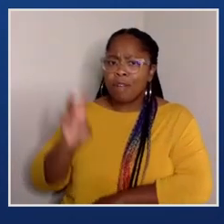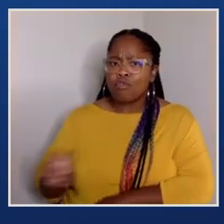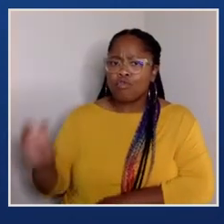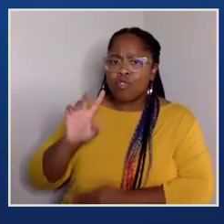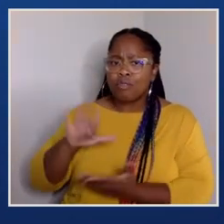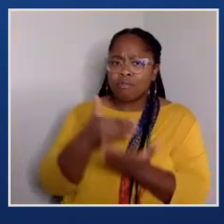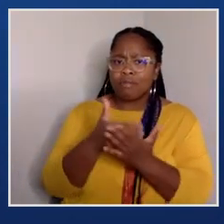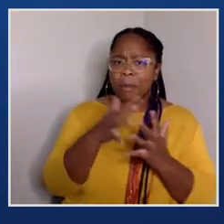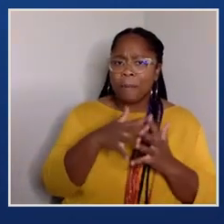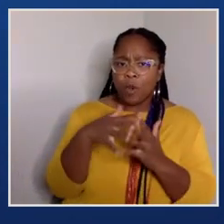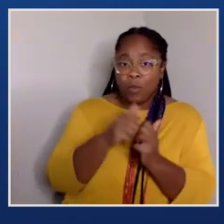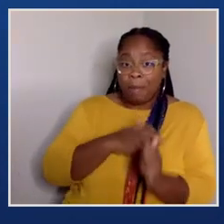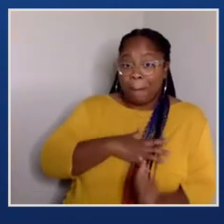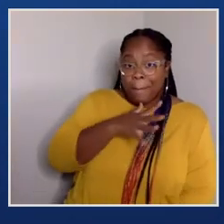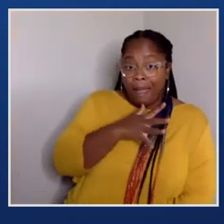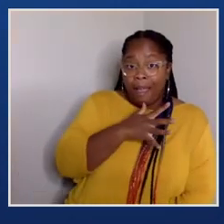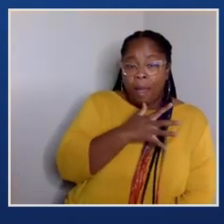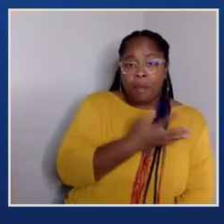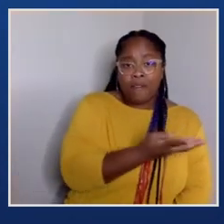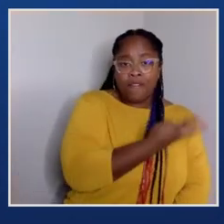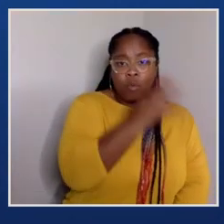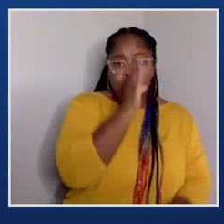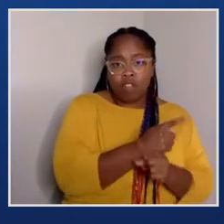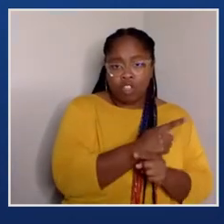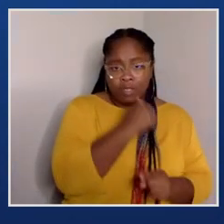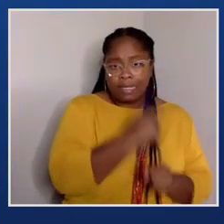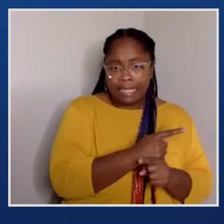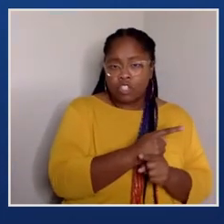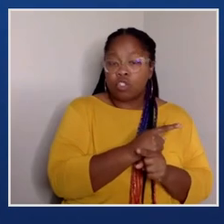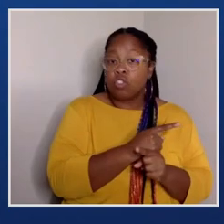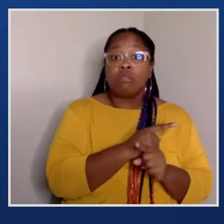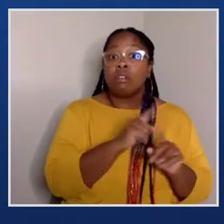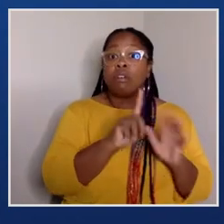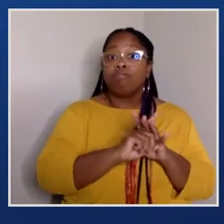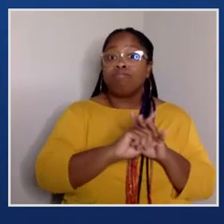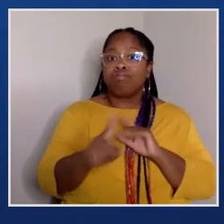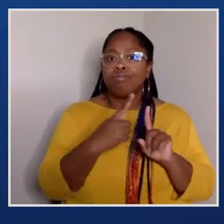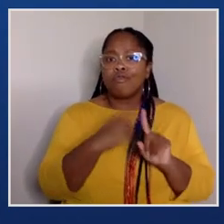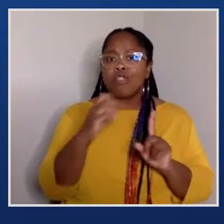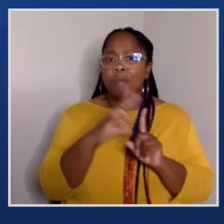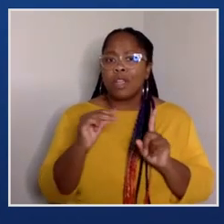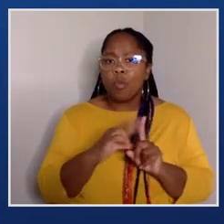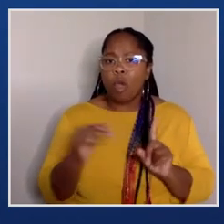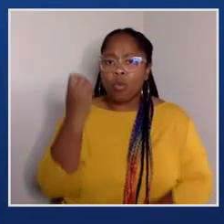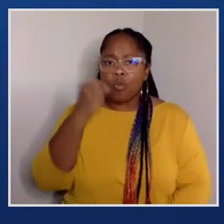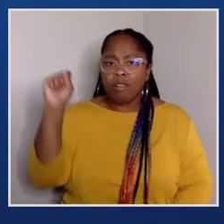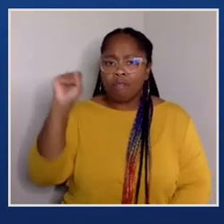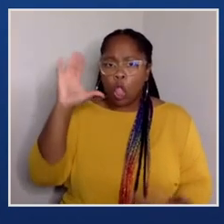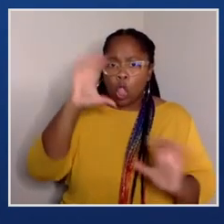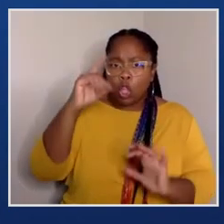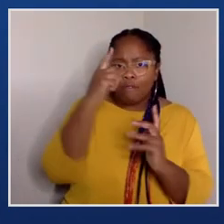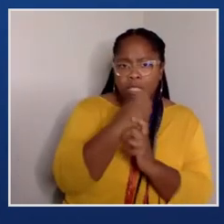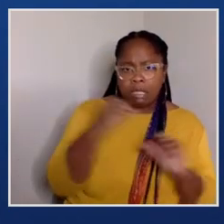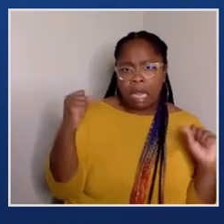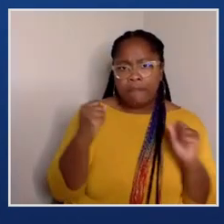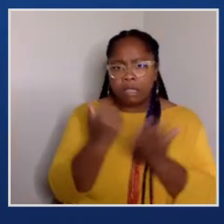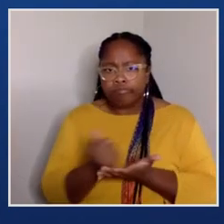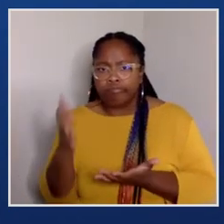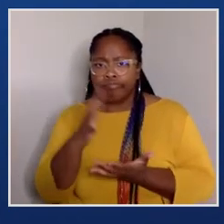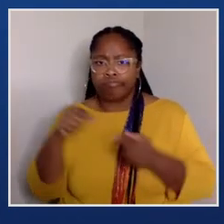four siblings. They fled the Nicaraguan Revolution for hope of safety and prosperity here in America